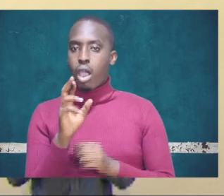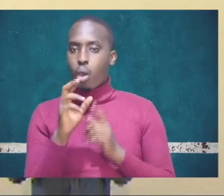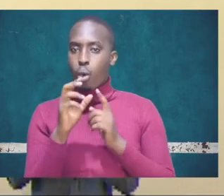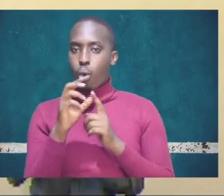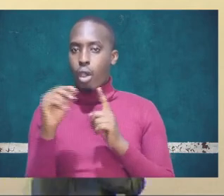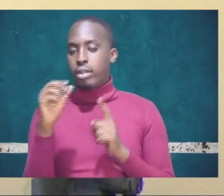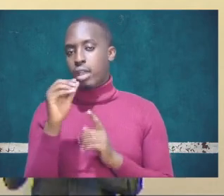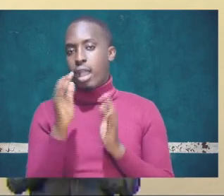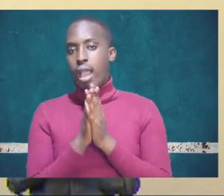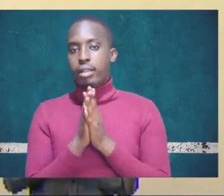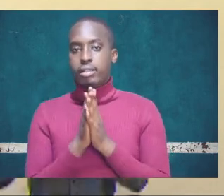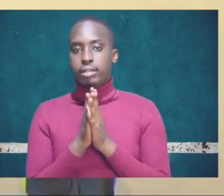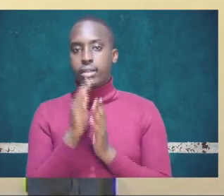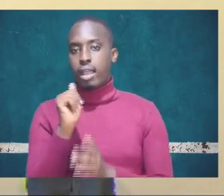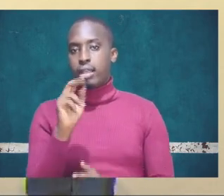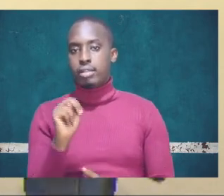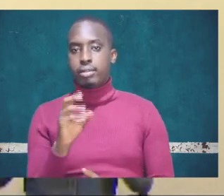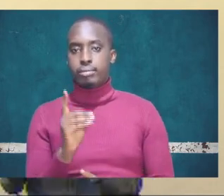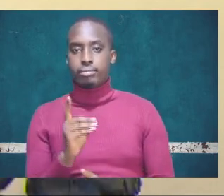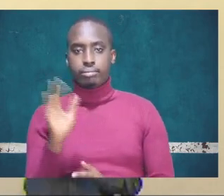Let me clean here.